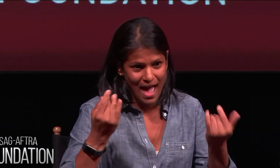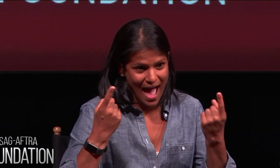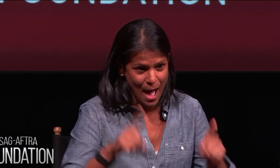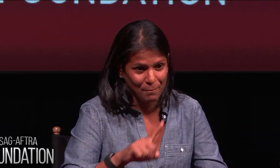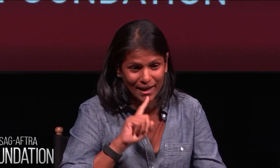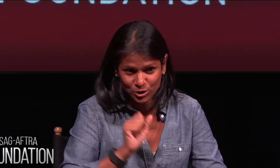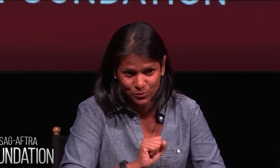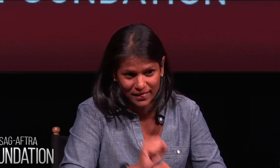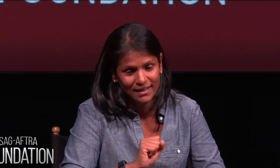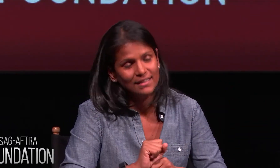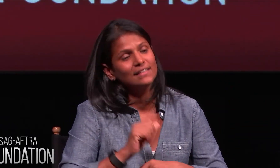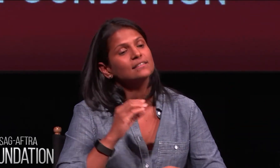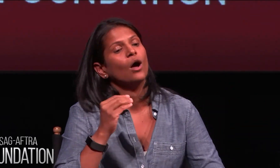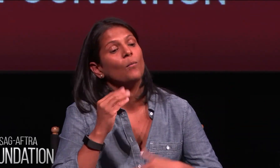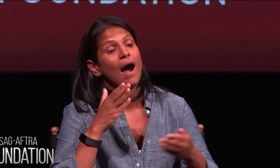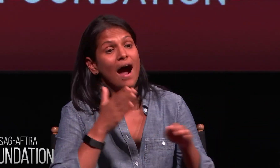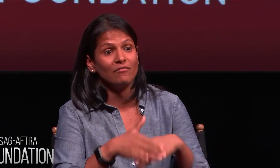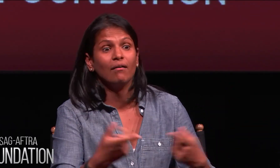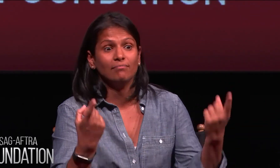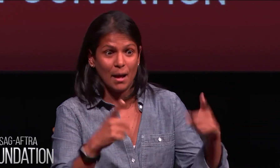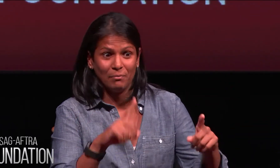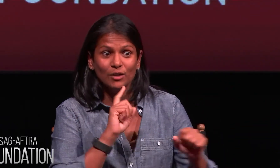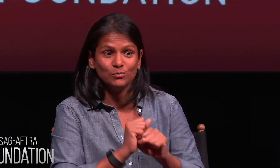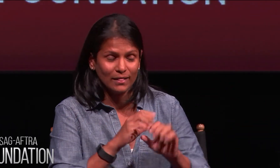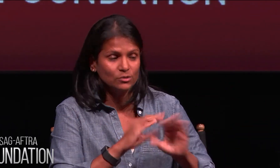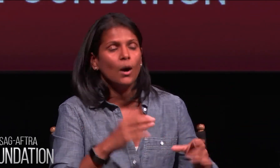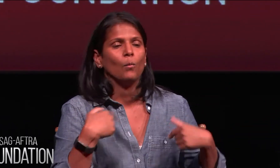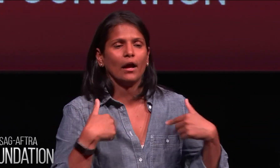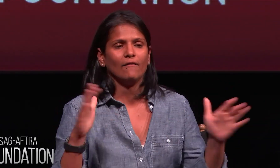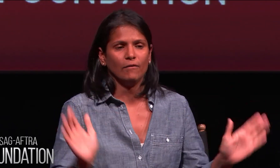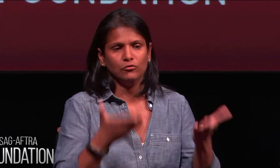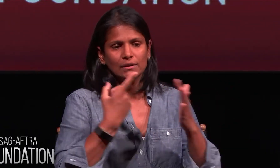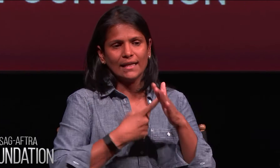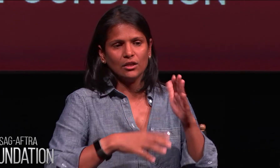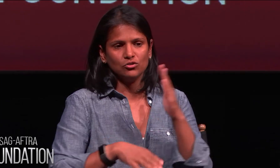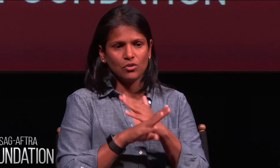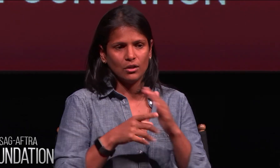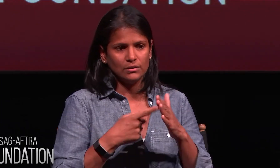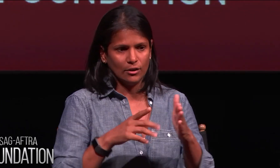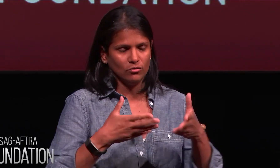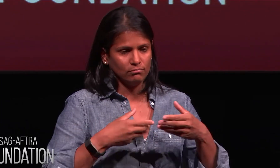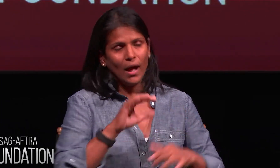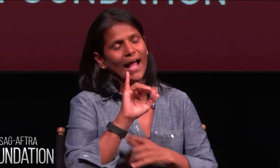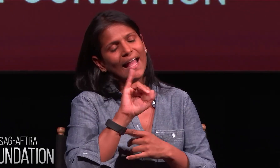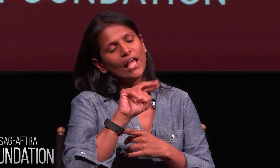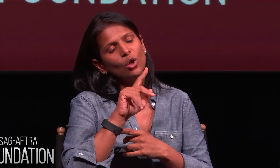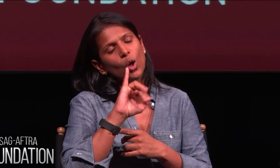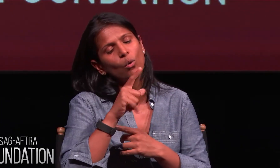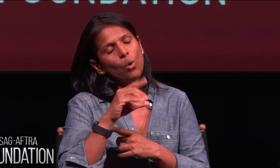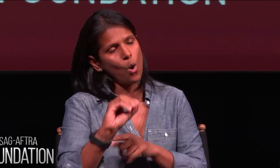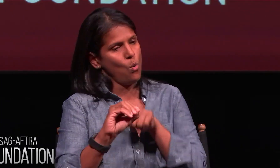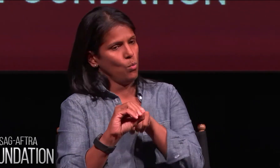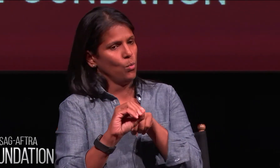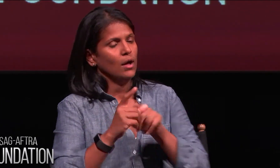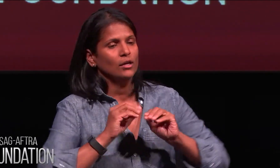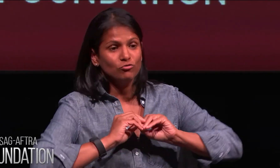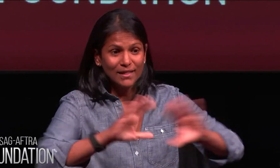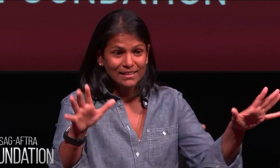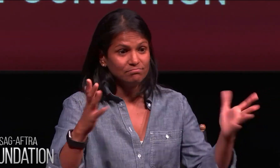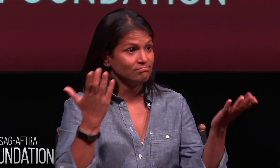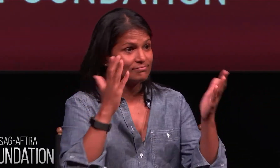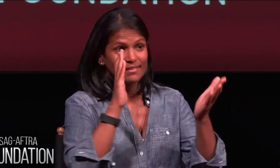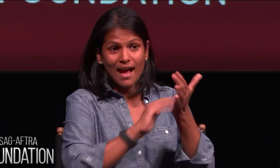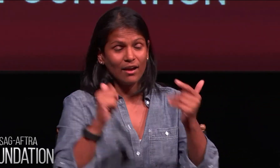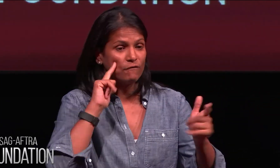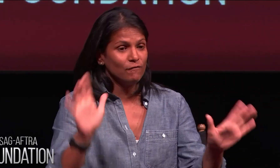producers. We just wanted to make it happen. And when it was completed, we were enabled to go